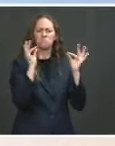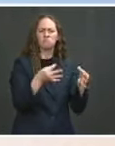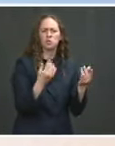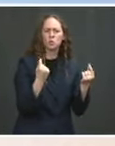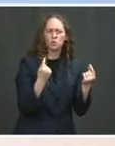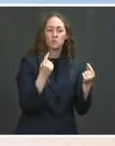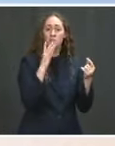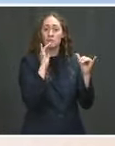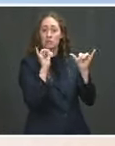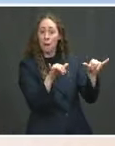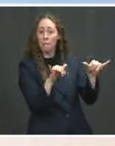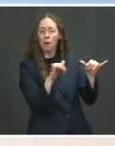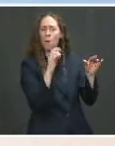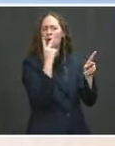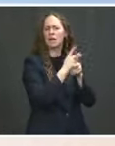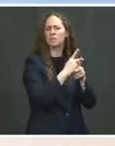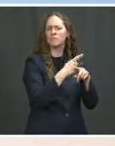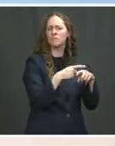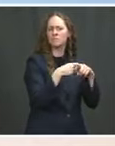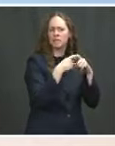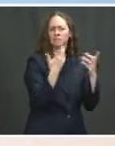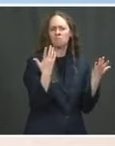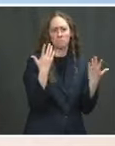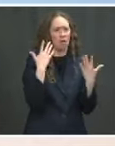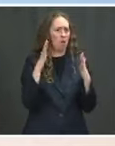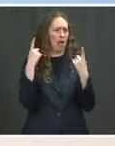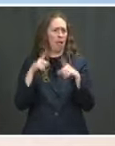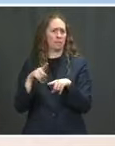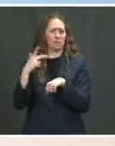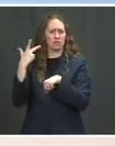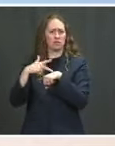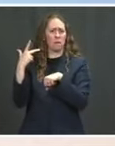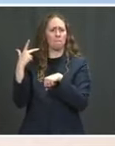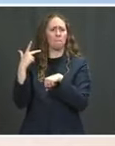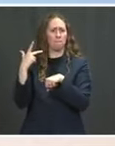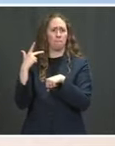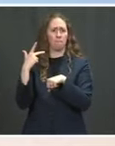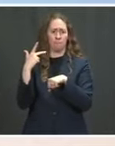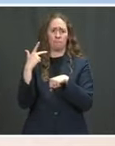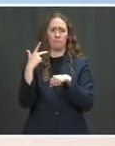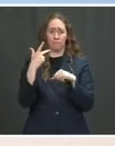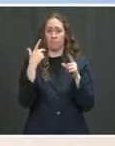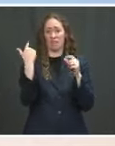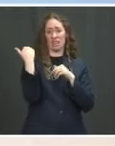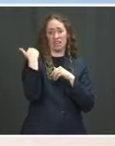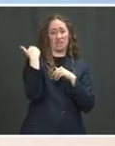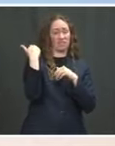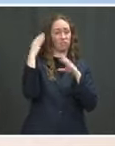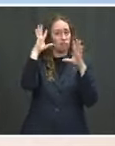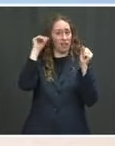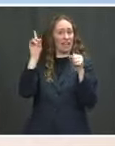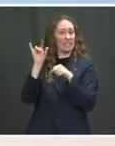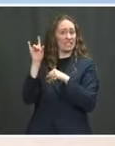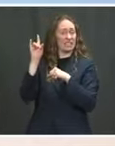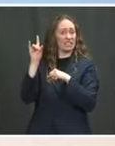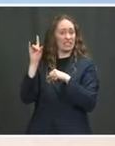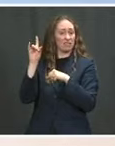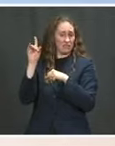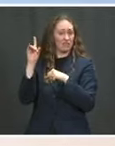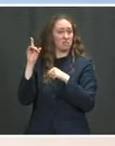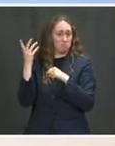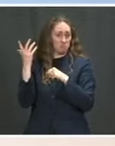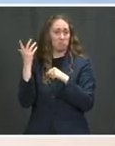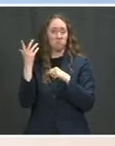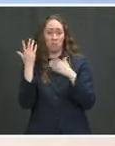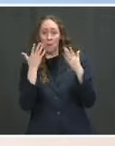broad bipartisan basis during the last administration and as you know from covering it raising or suspending the debt ceiling does not authorize new spending